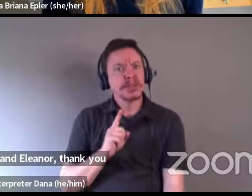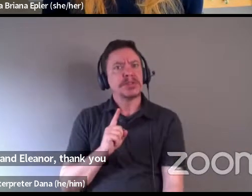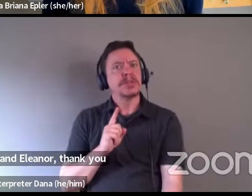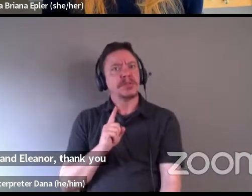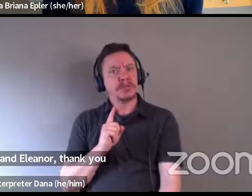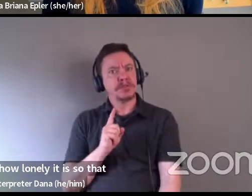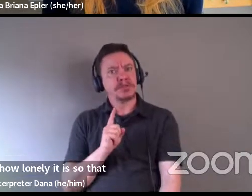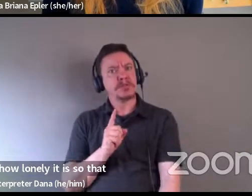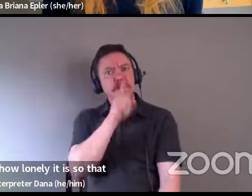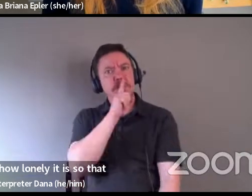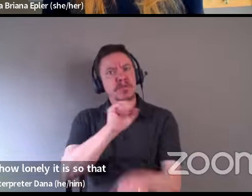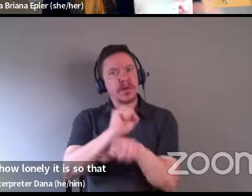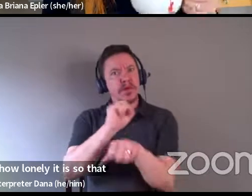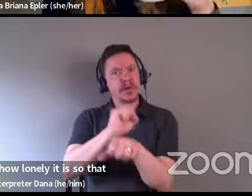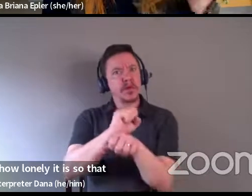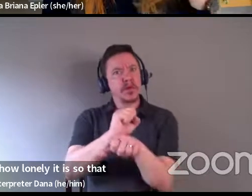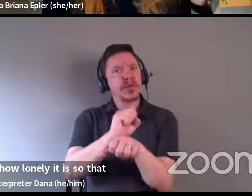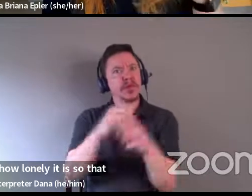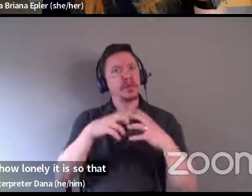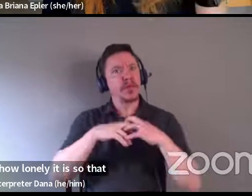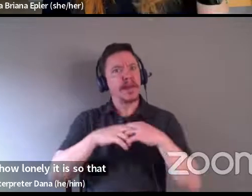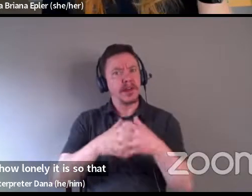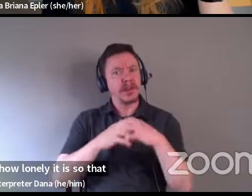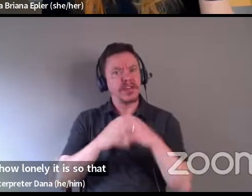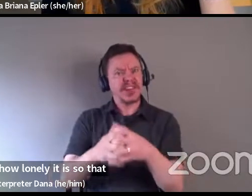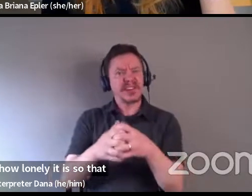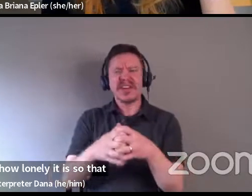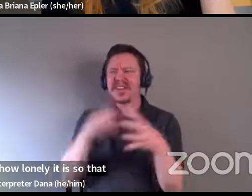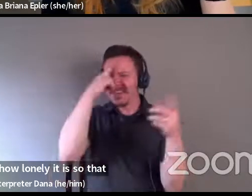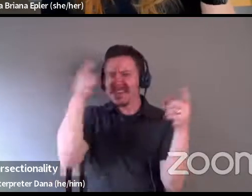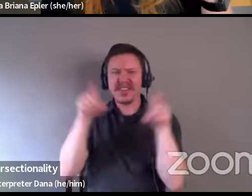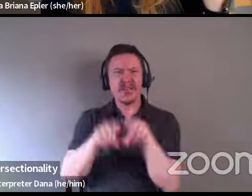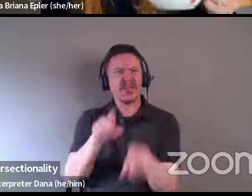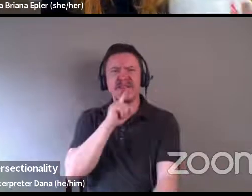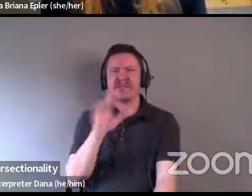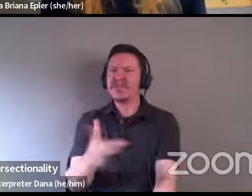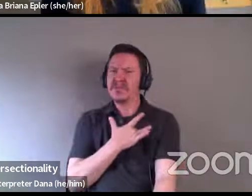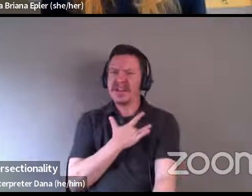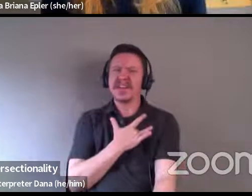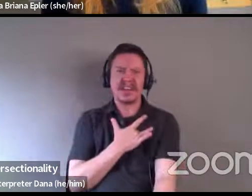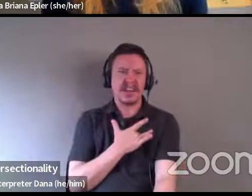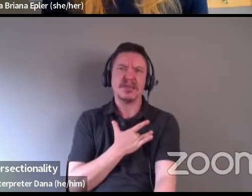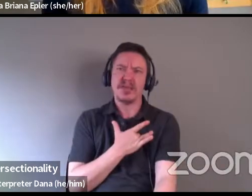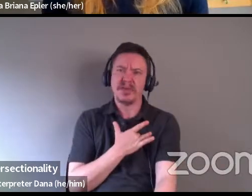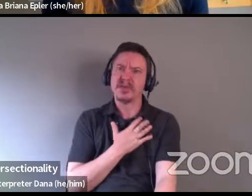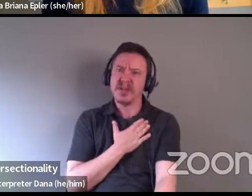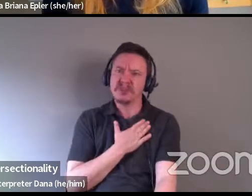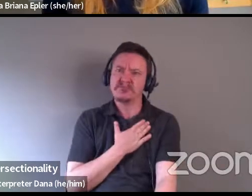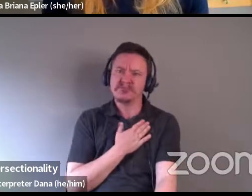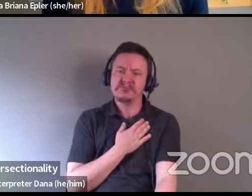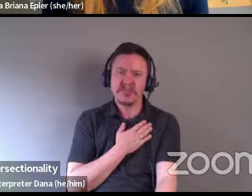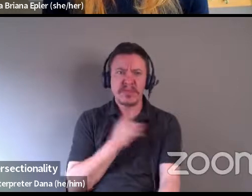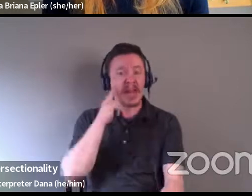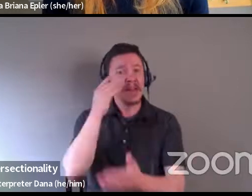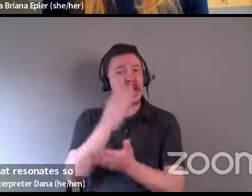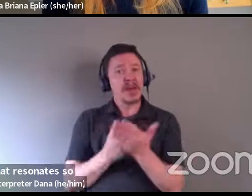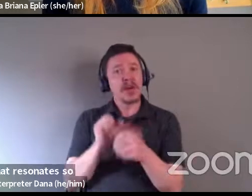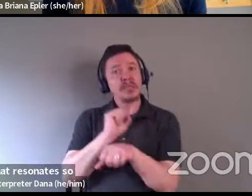of intersectionality. I think that is so true, and that resonates so deeply. And I think part of the work